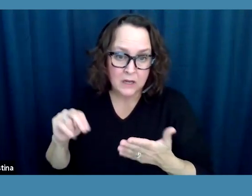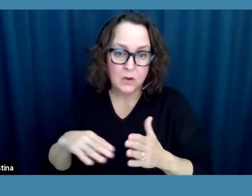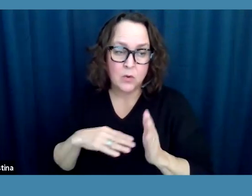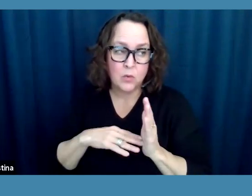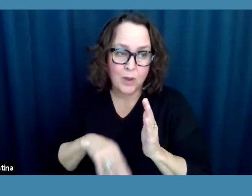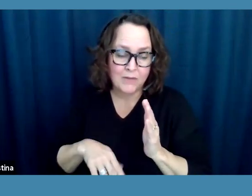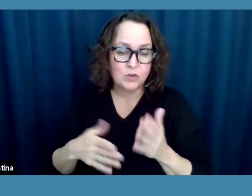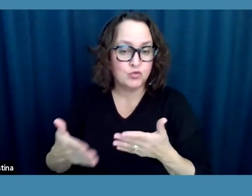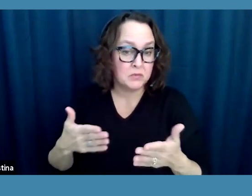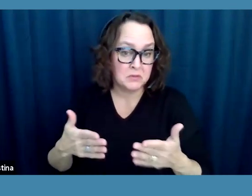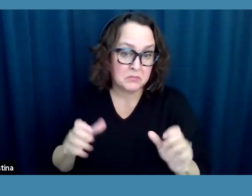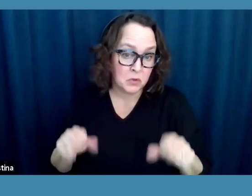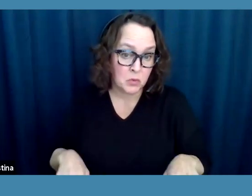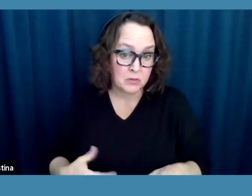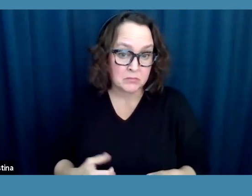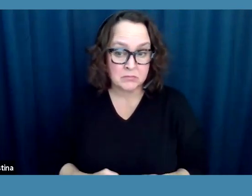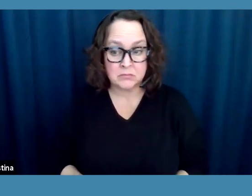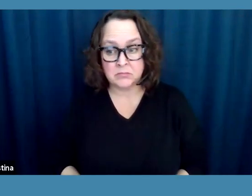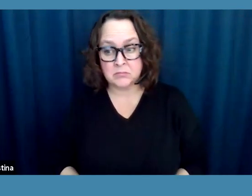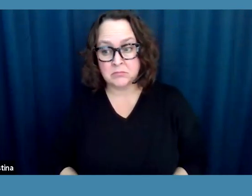non-waiver services.